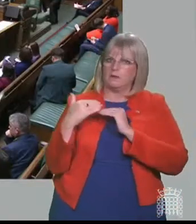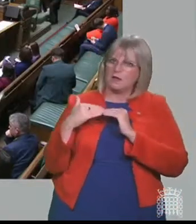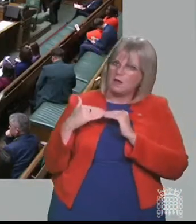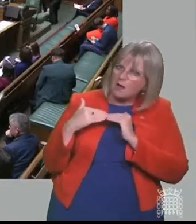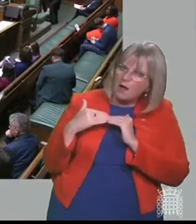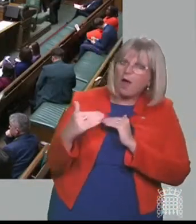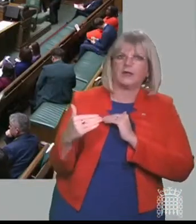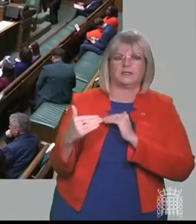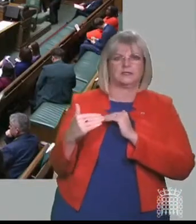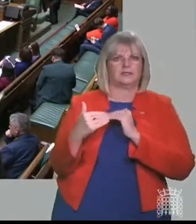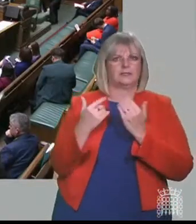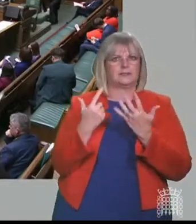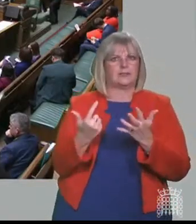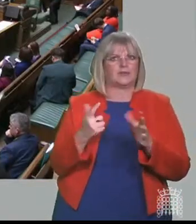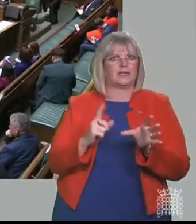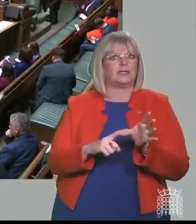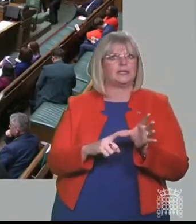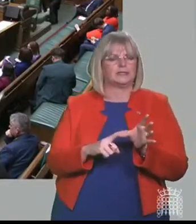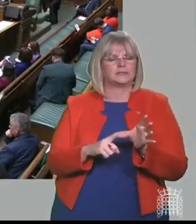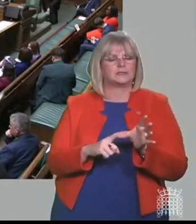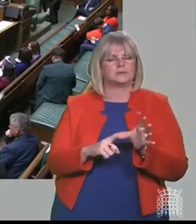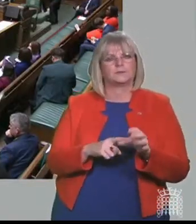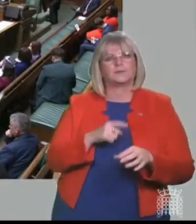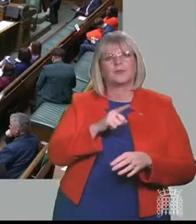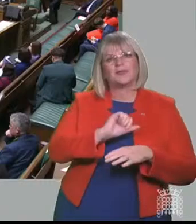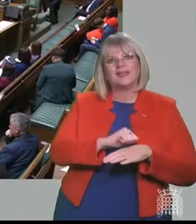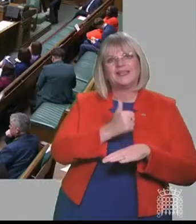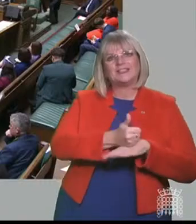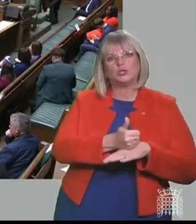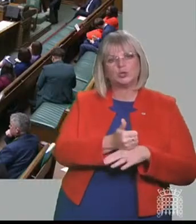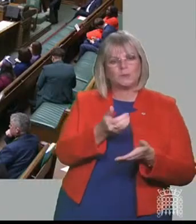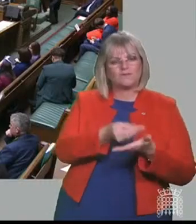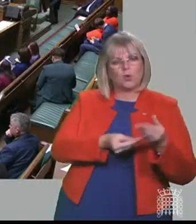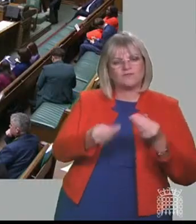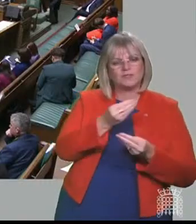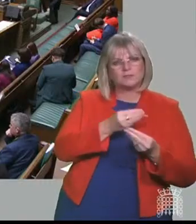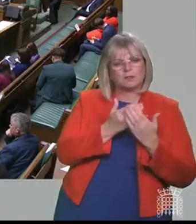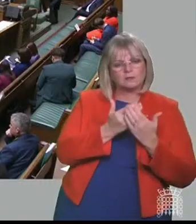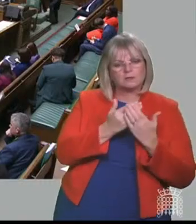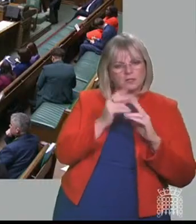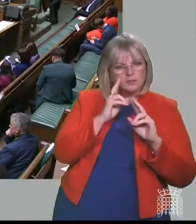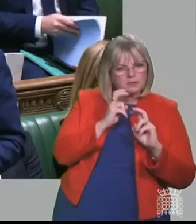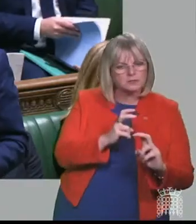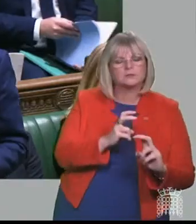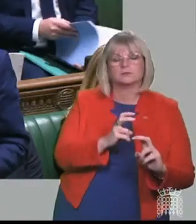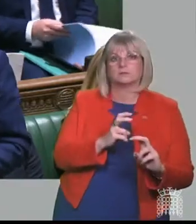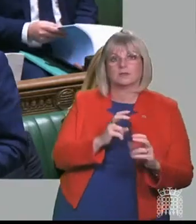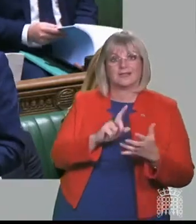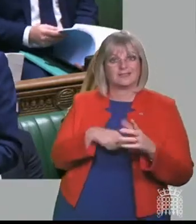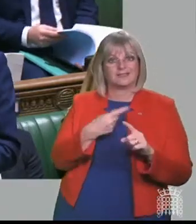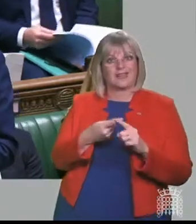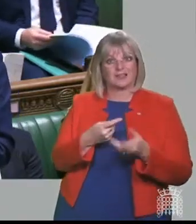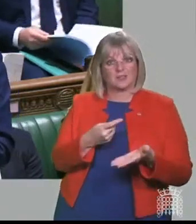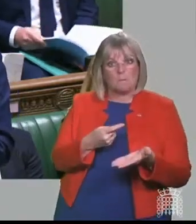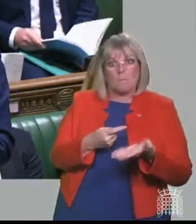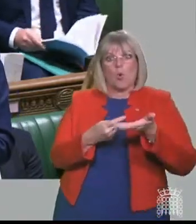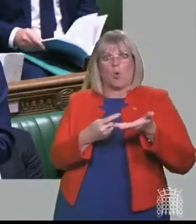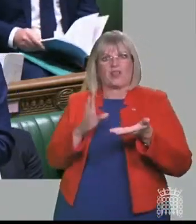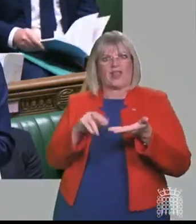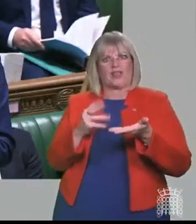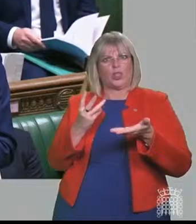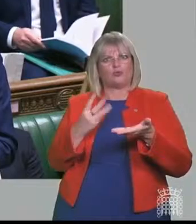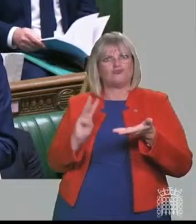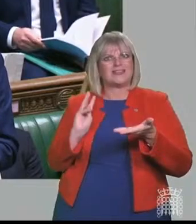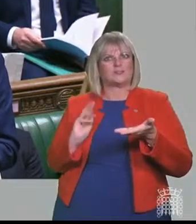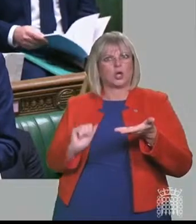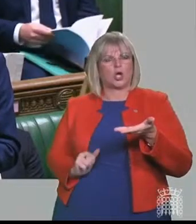7 years. The Institute for Fiscal Studies have pointed out that tax is higher than 3 years ago, even after these measures from